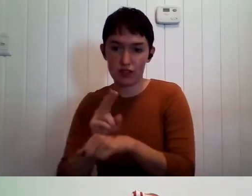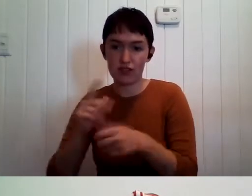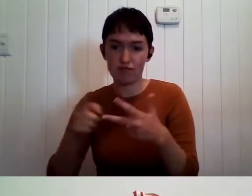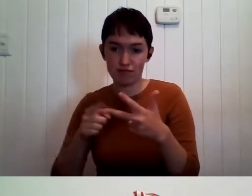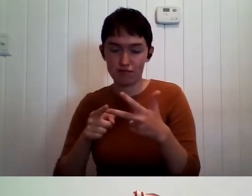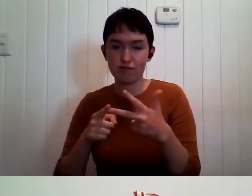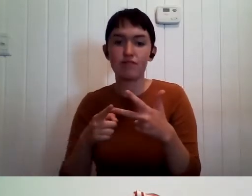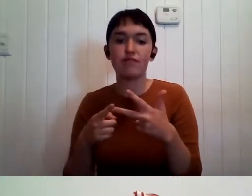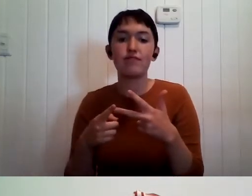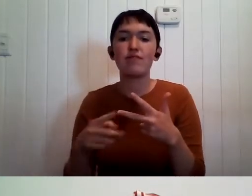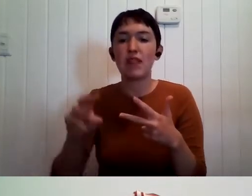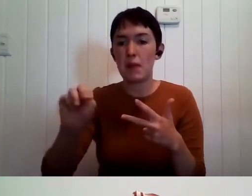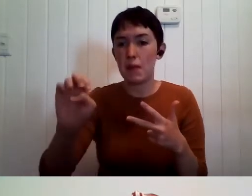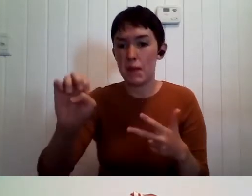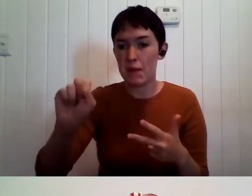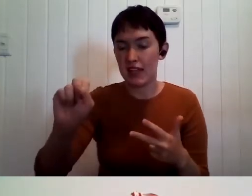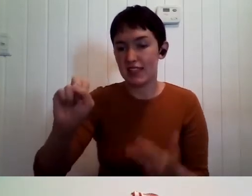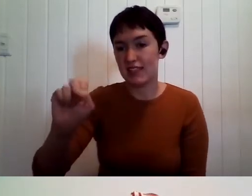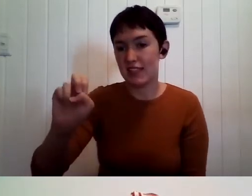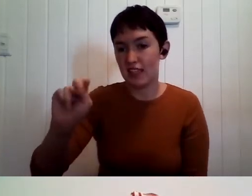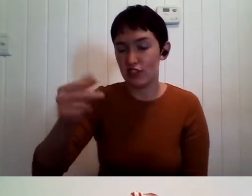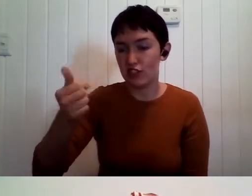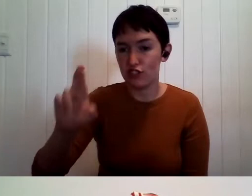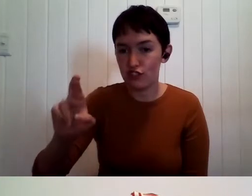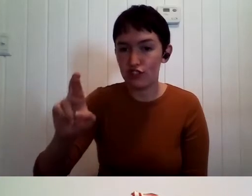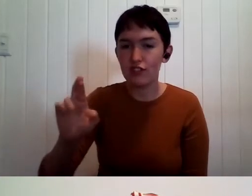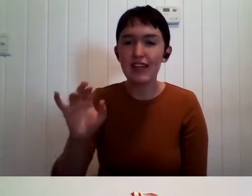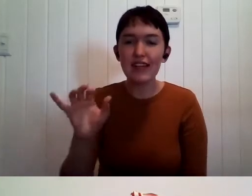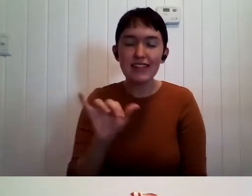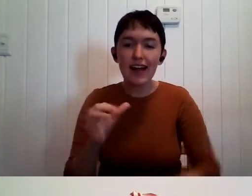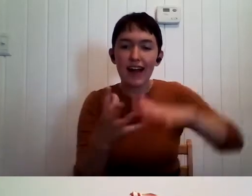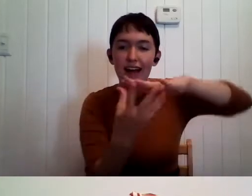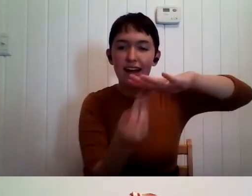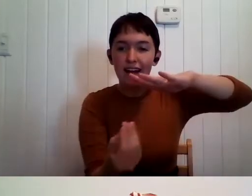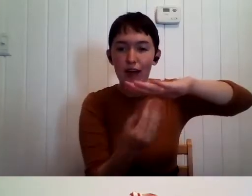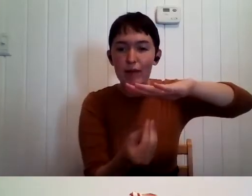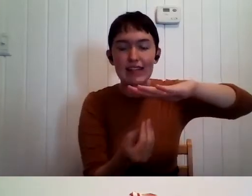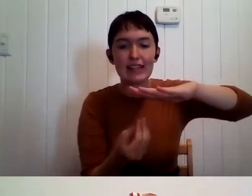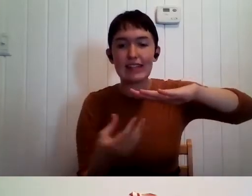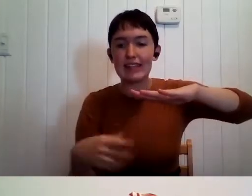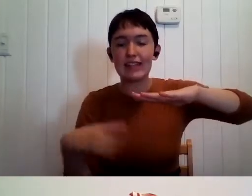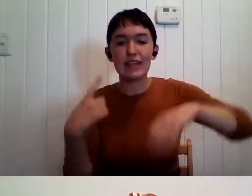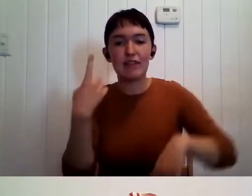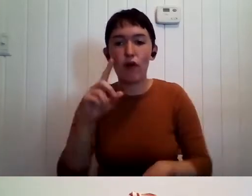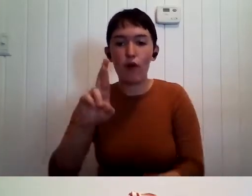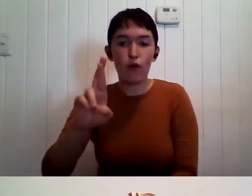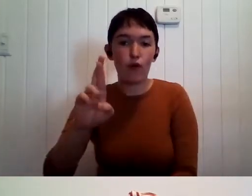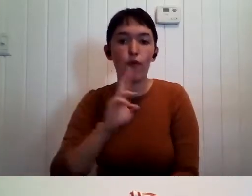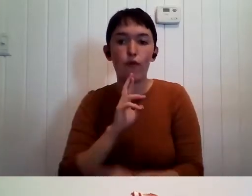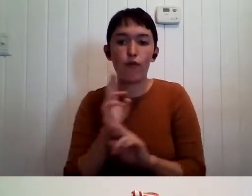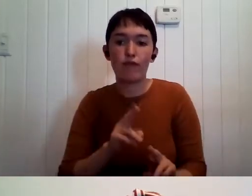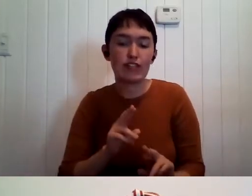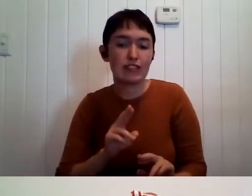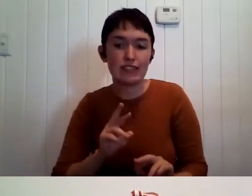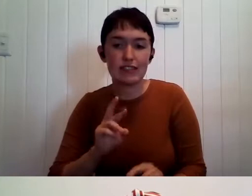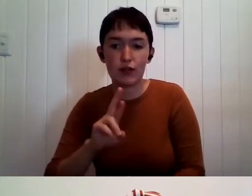Sarisha said, messenger RNA. And so that's like the photocopy that you took out of the reference book to then go like make your recipe for the day.